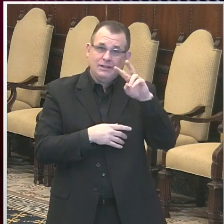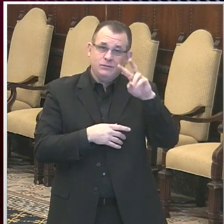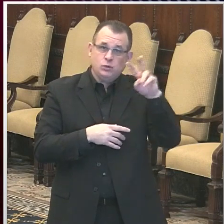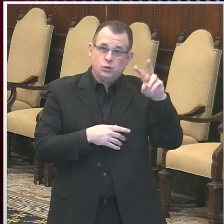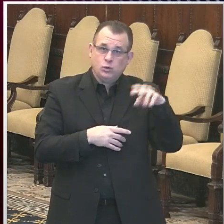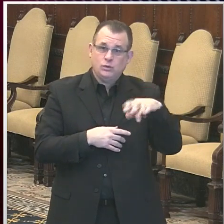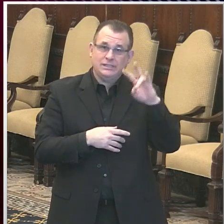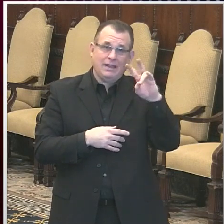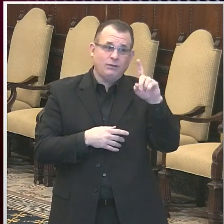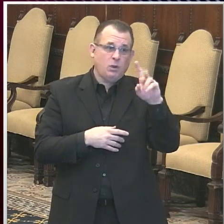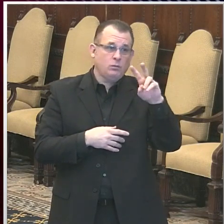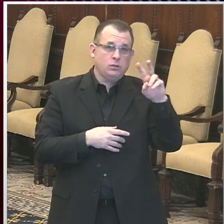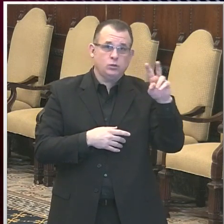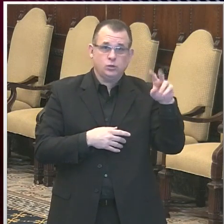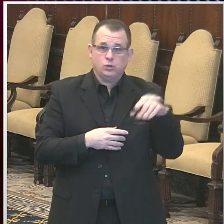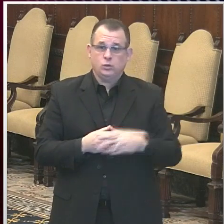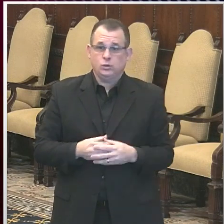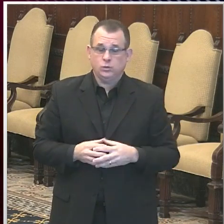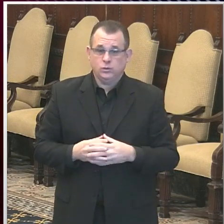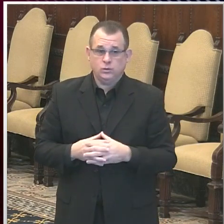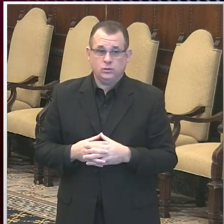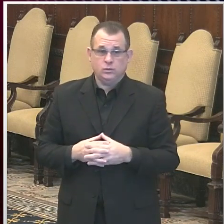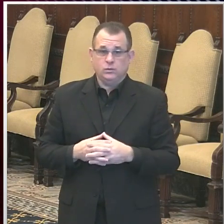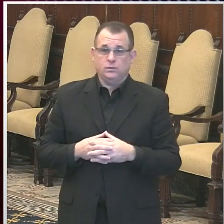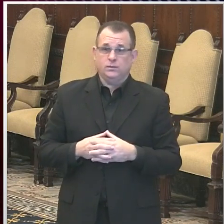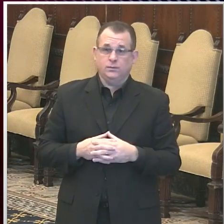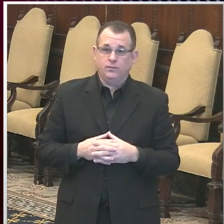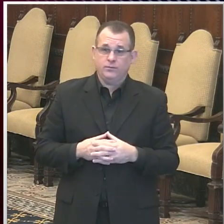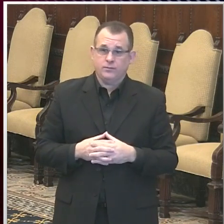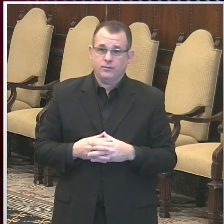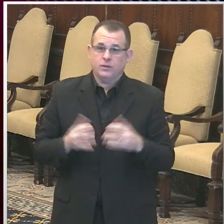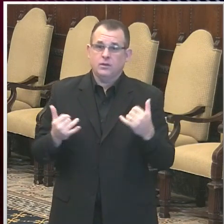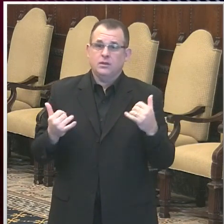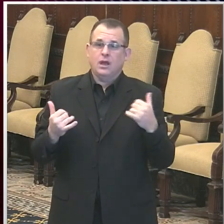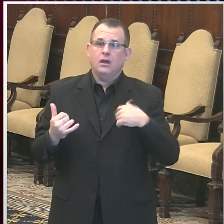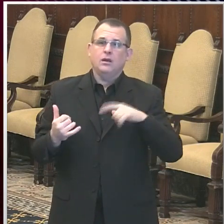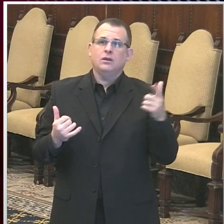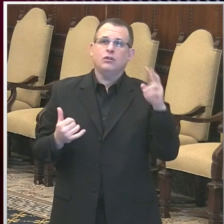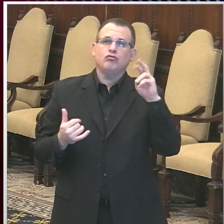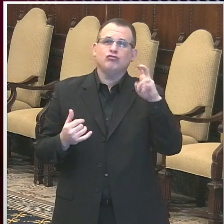1-800-722-7112. Now I want to turn it over to Reverend Naomi Washington-Leapart.